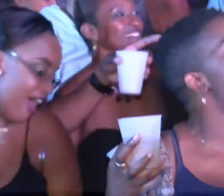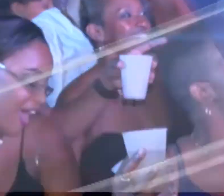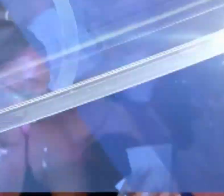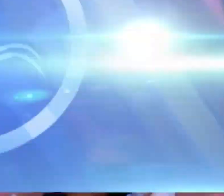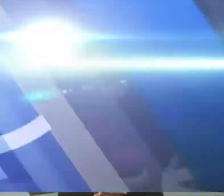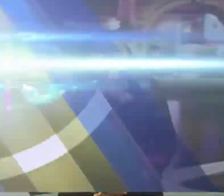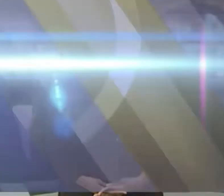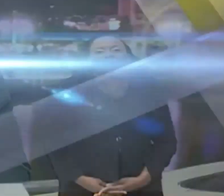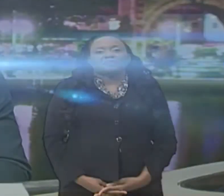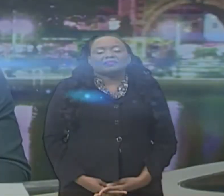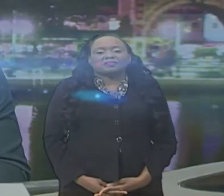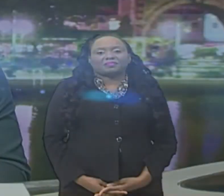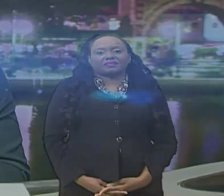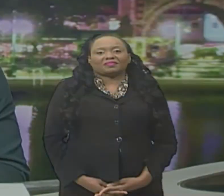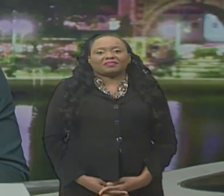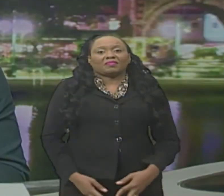News.